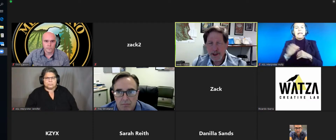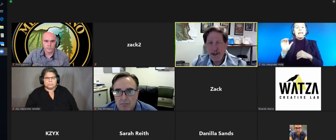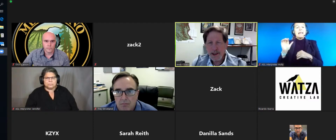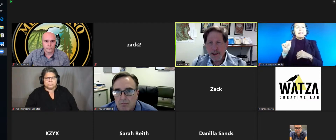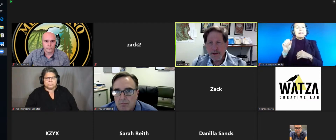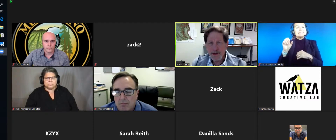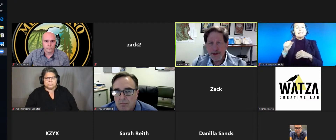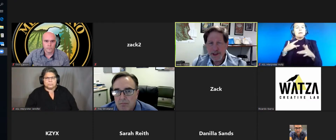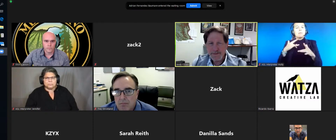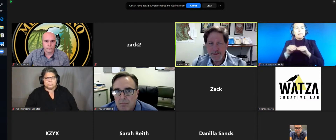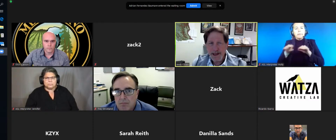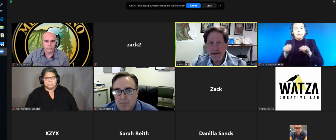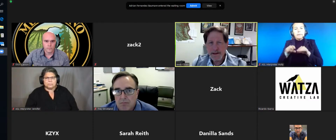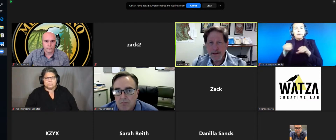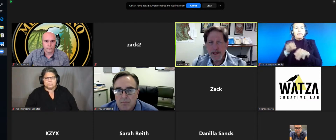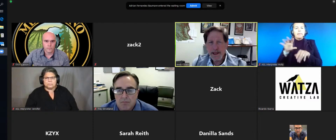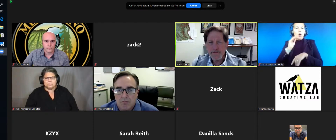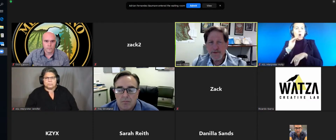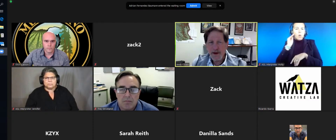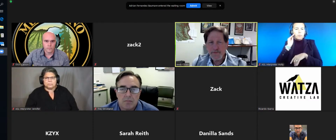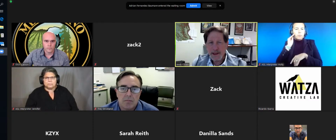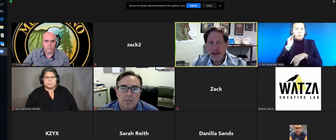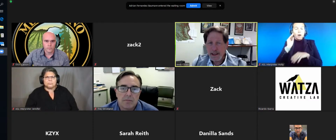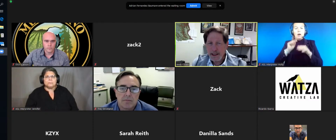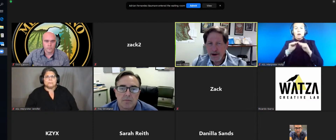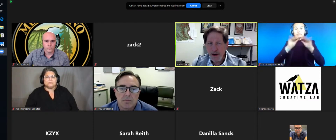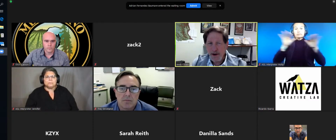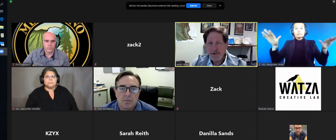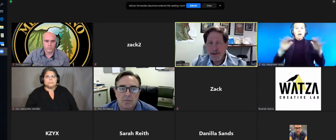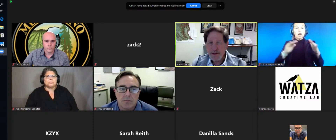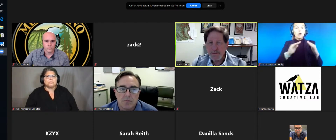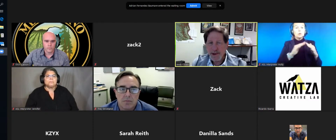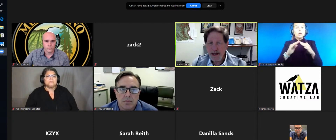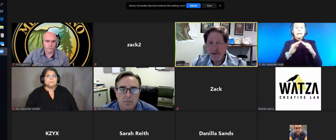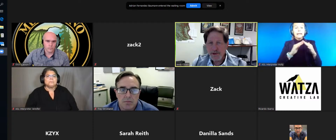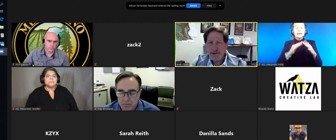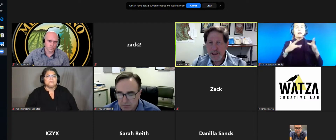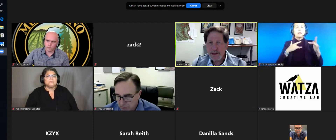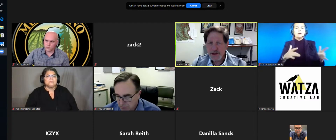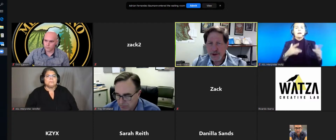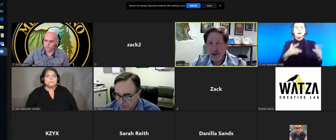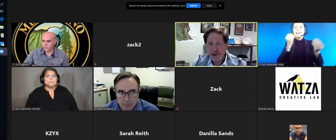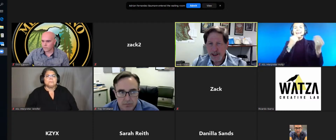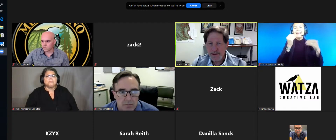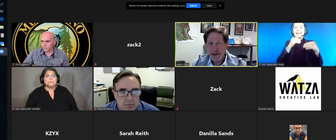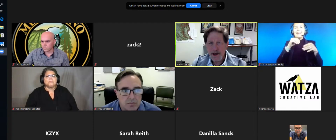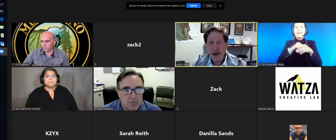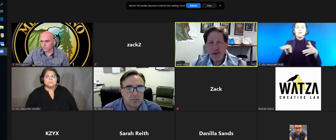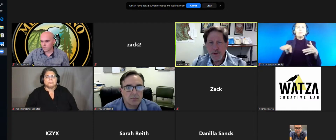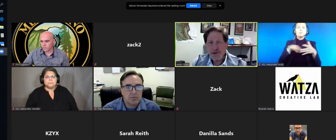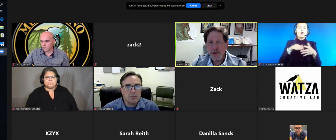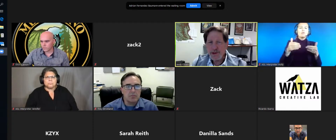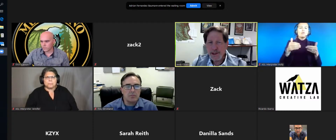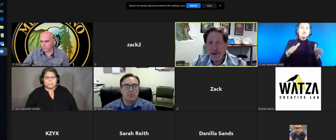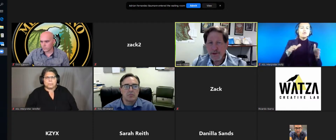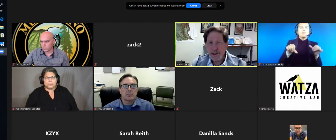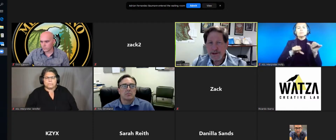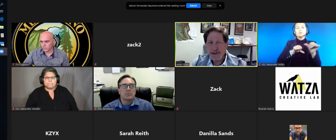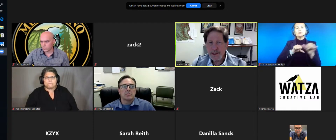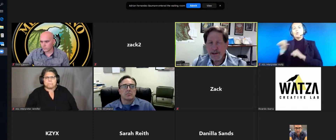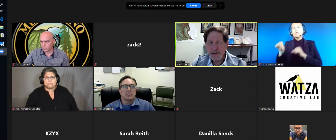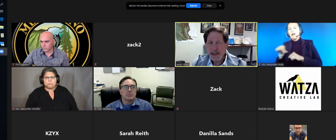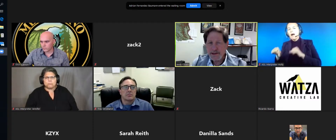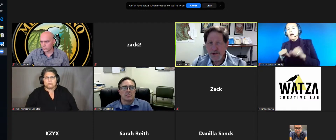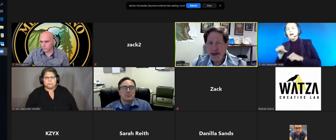household, community spread, involving eating often in break rooms and socializing, which will only